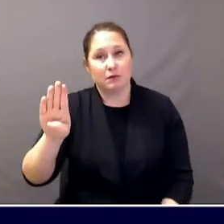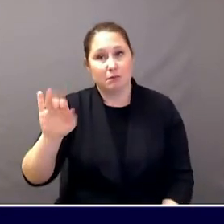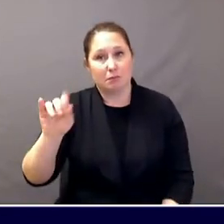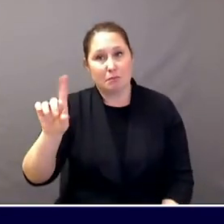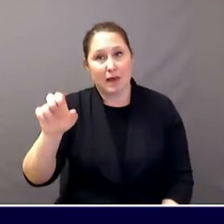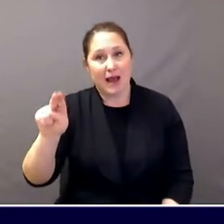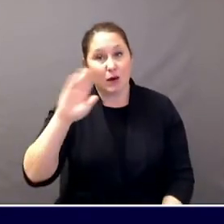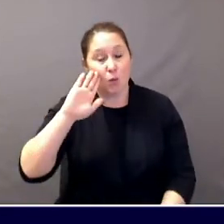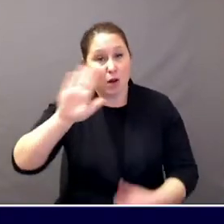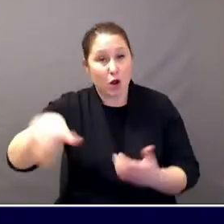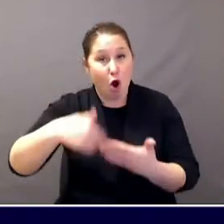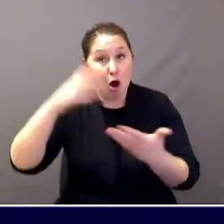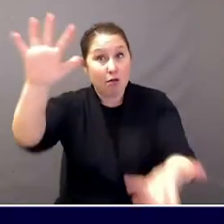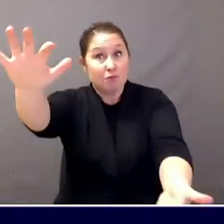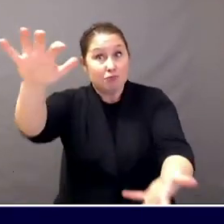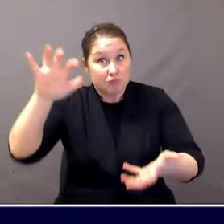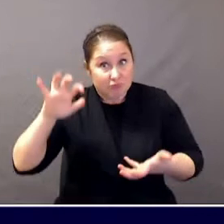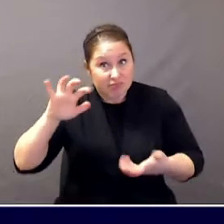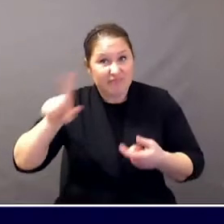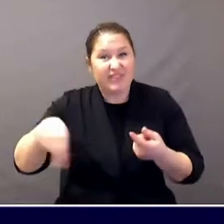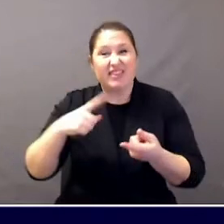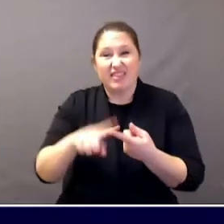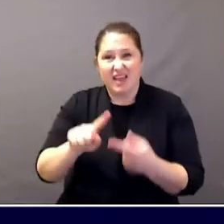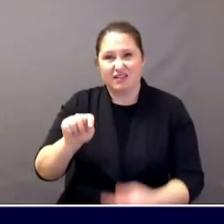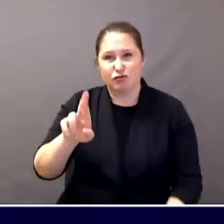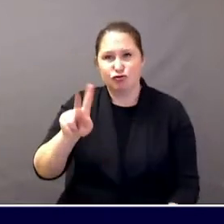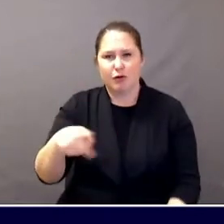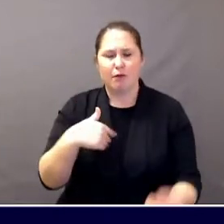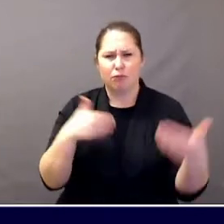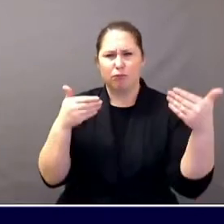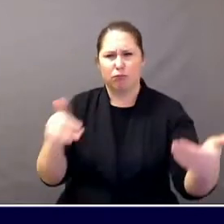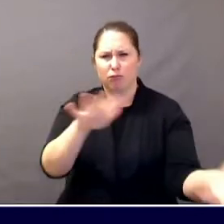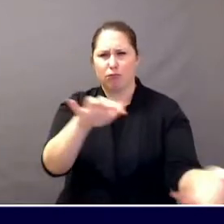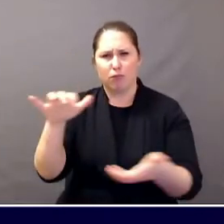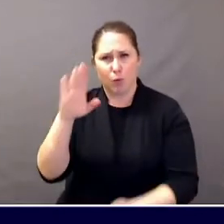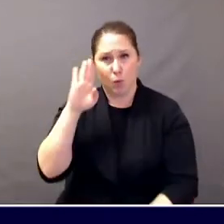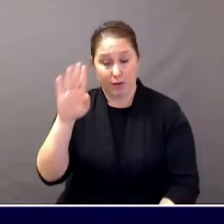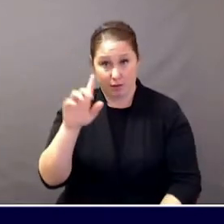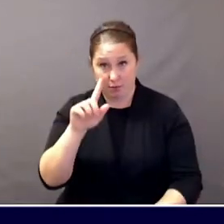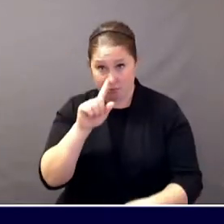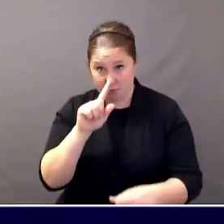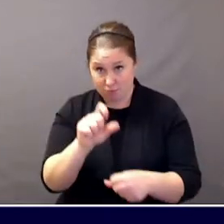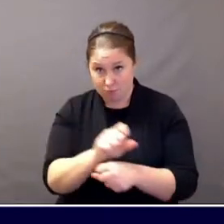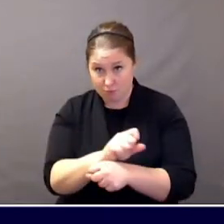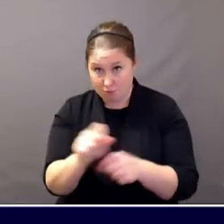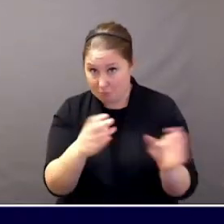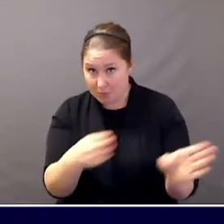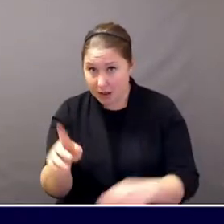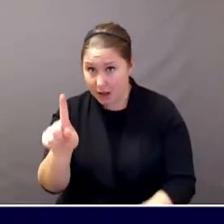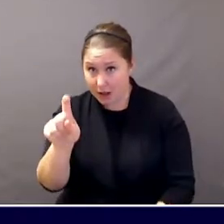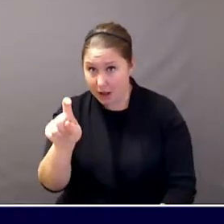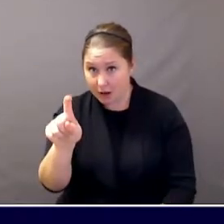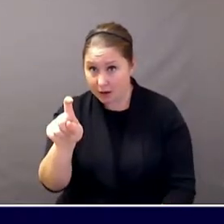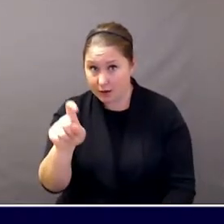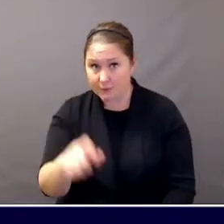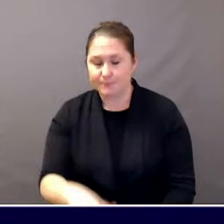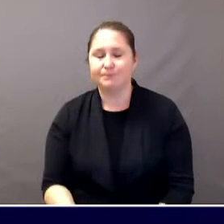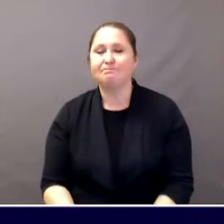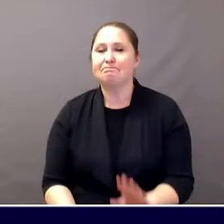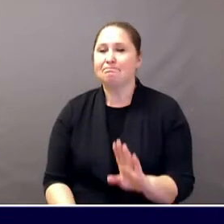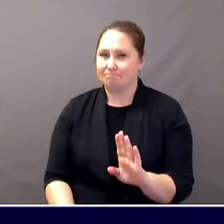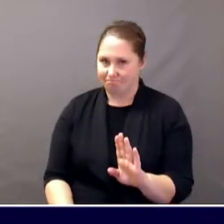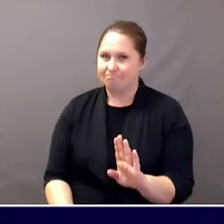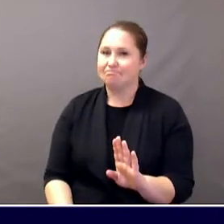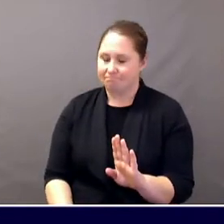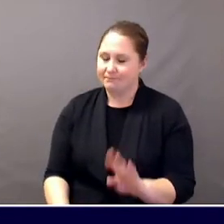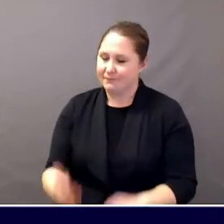there would be potentially logistical challenges and not necessarily the most helpful thing. Well, let me start by noting one important